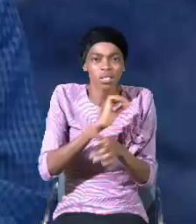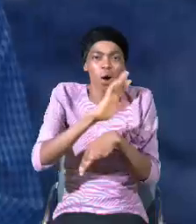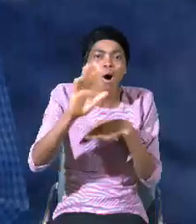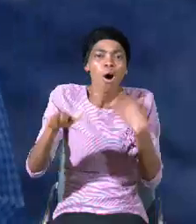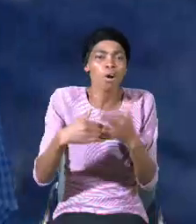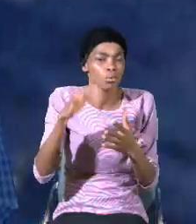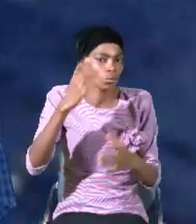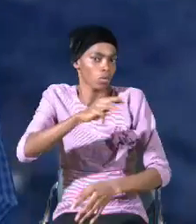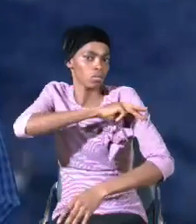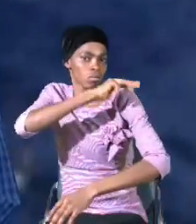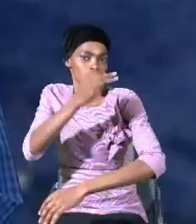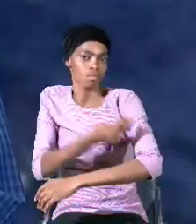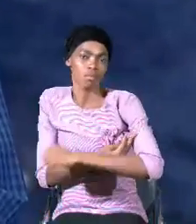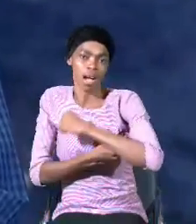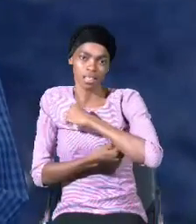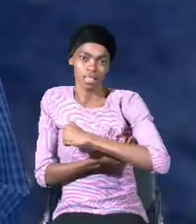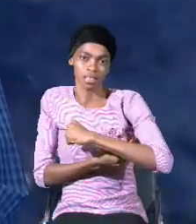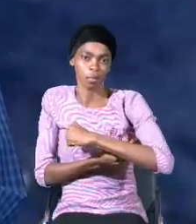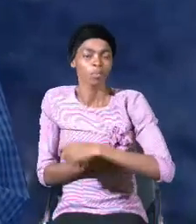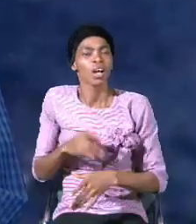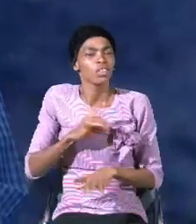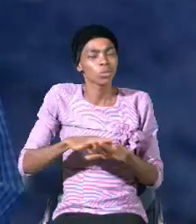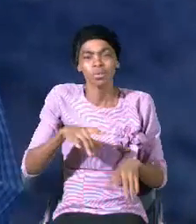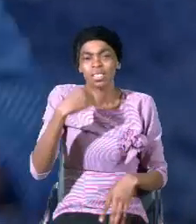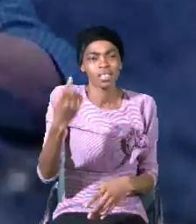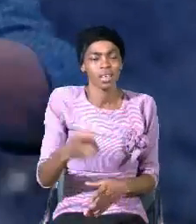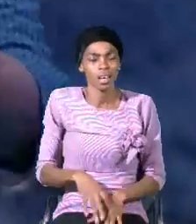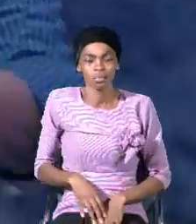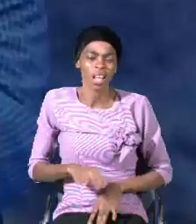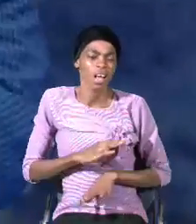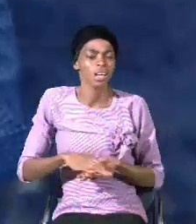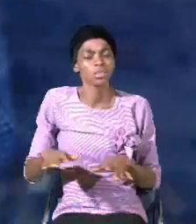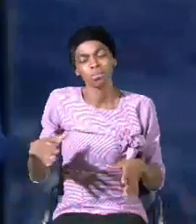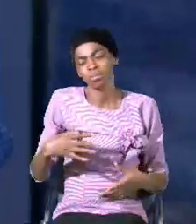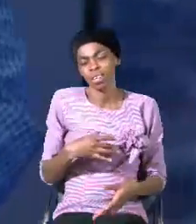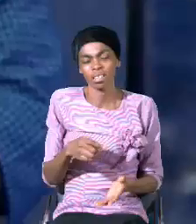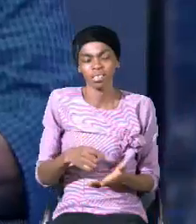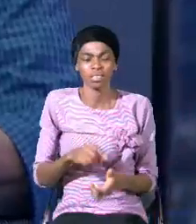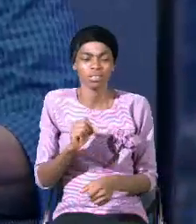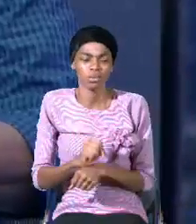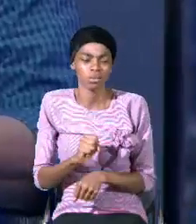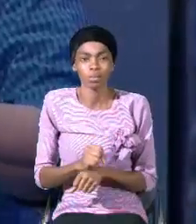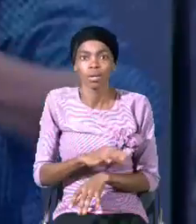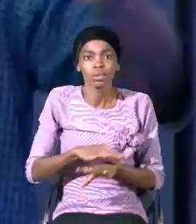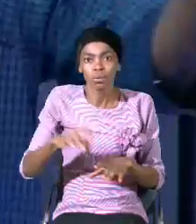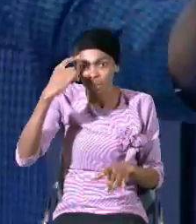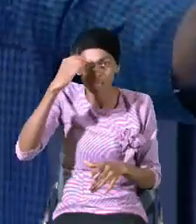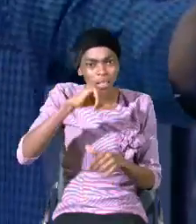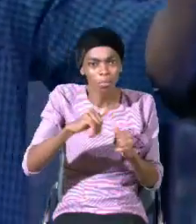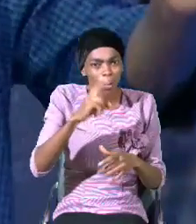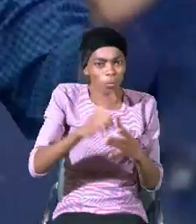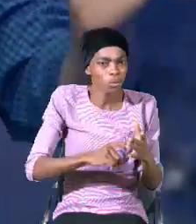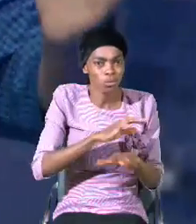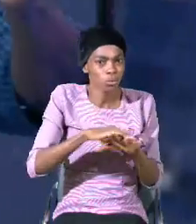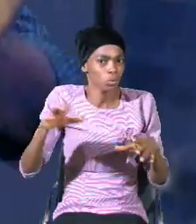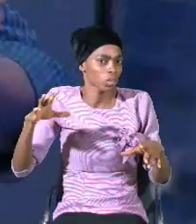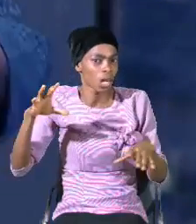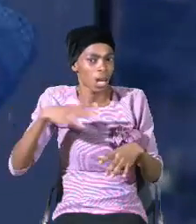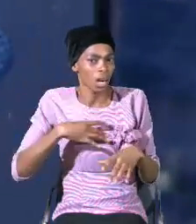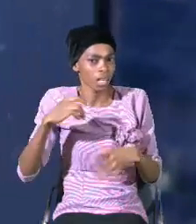like this, I don't like this job. Like it. Don't think about what you don't like in the job. Think about the things